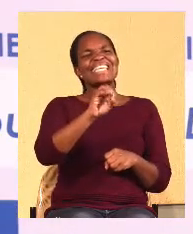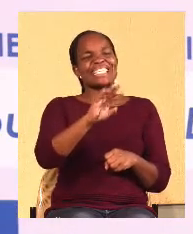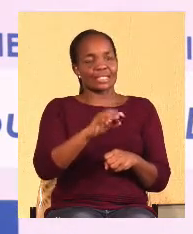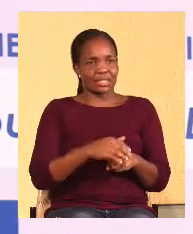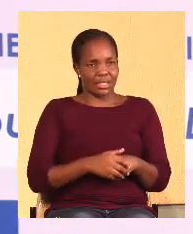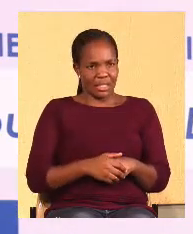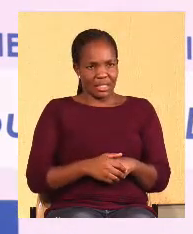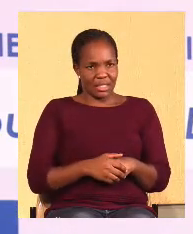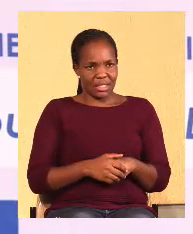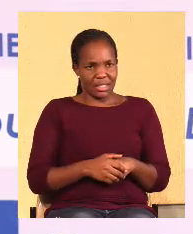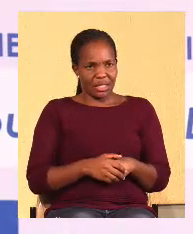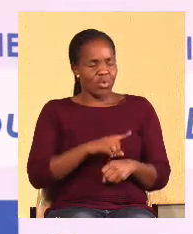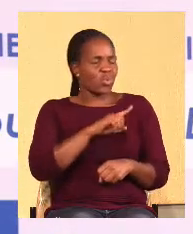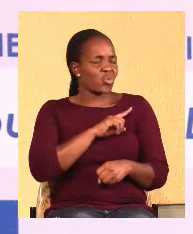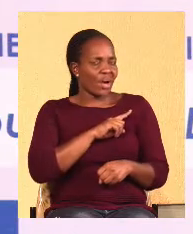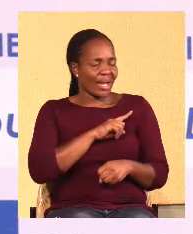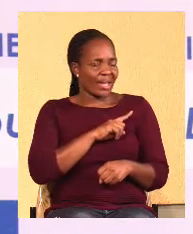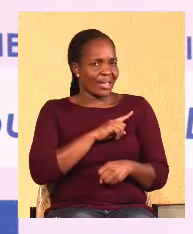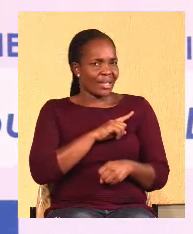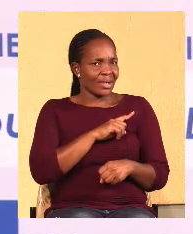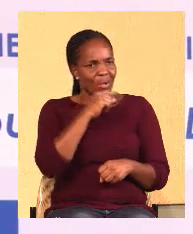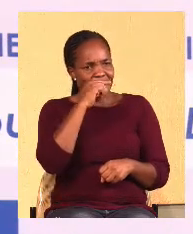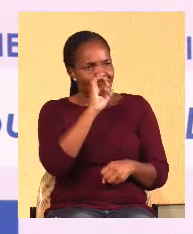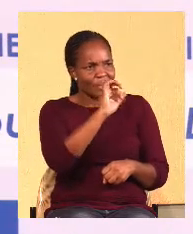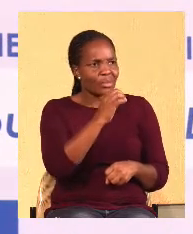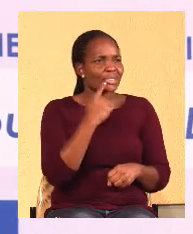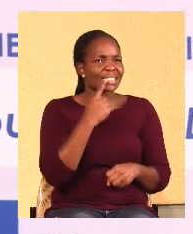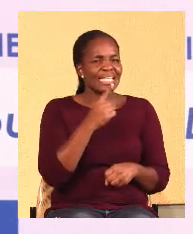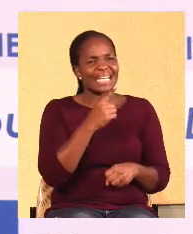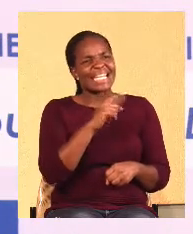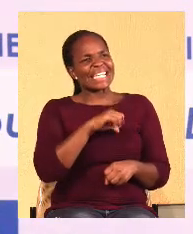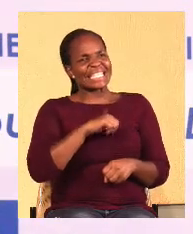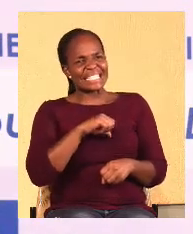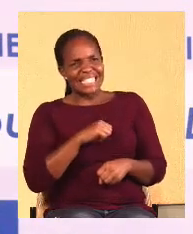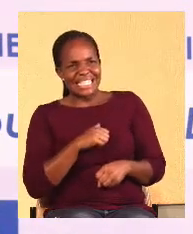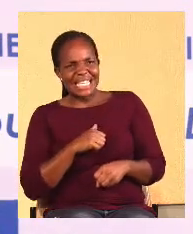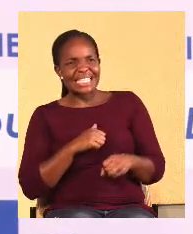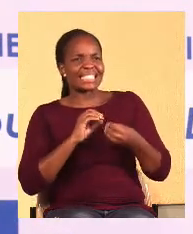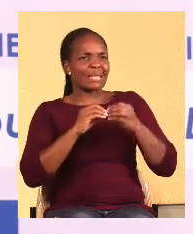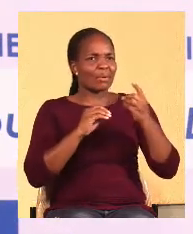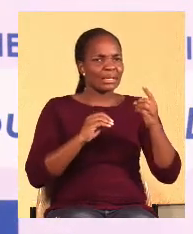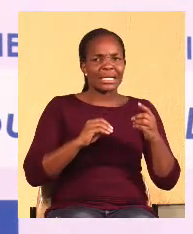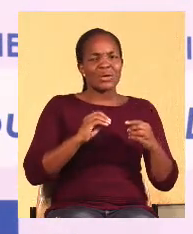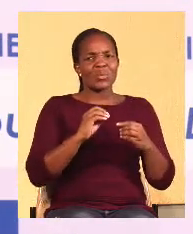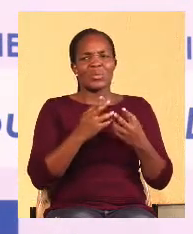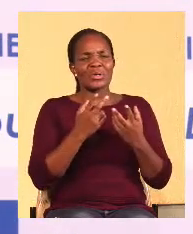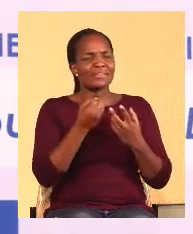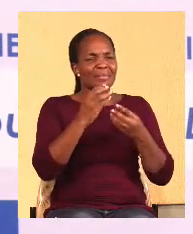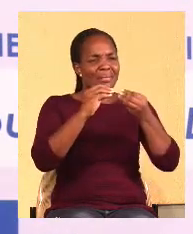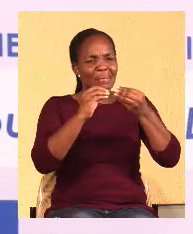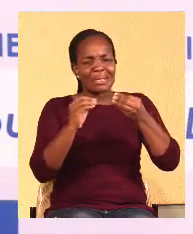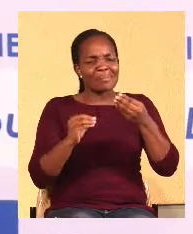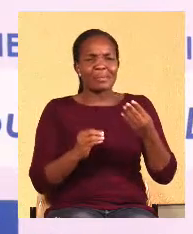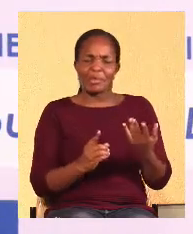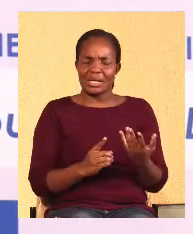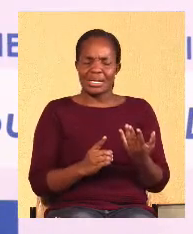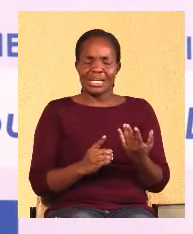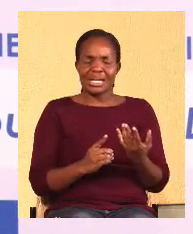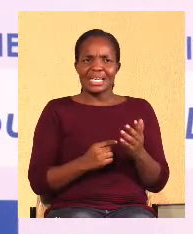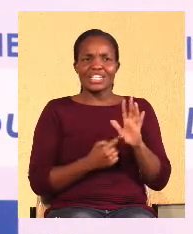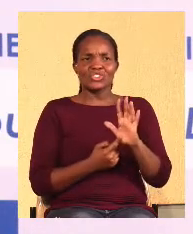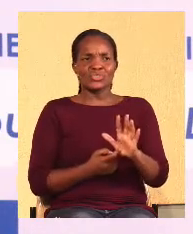symptoms, then they can be disease cases, then they can be cases. Otherwise, if they have a normal immunity, then there